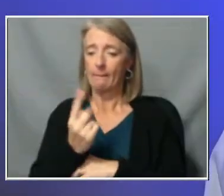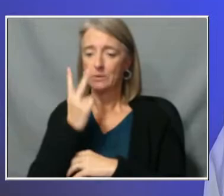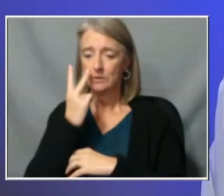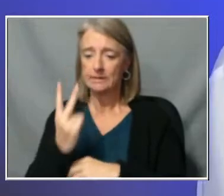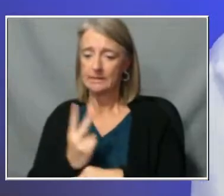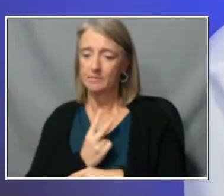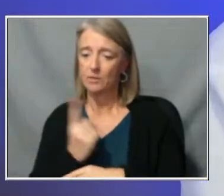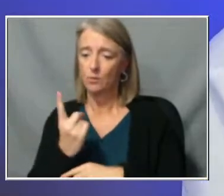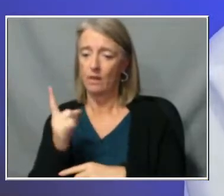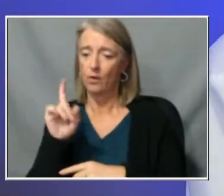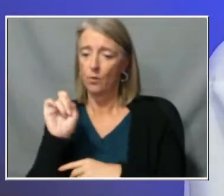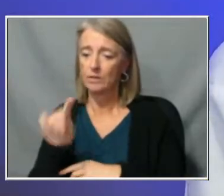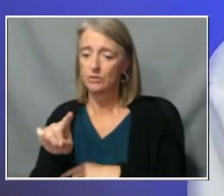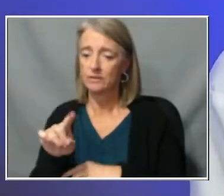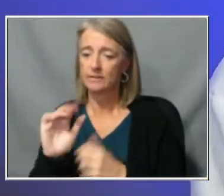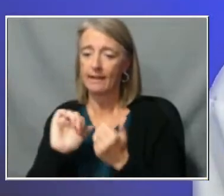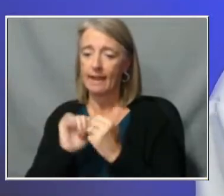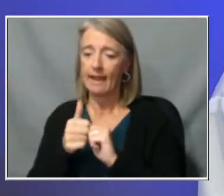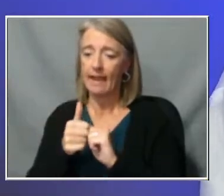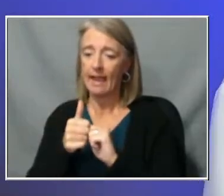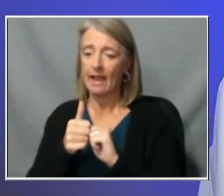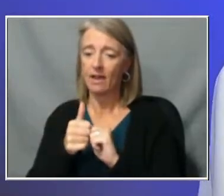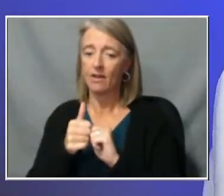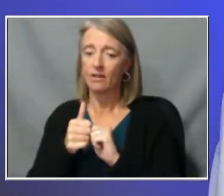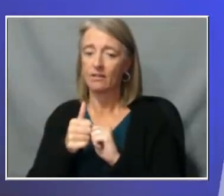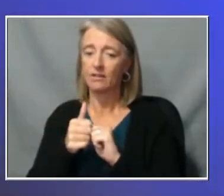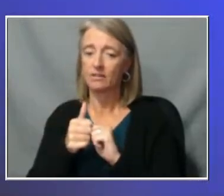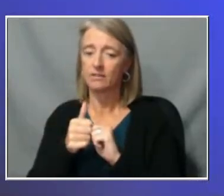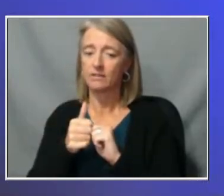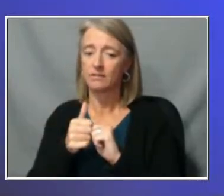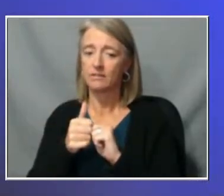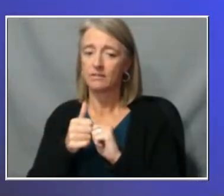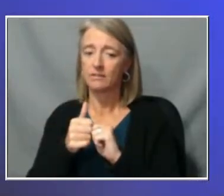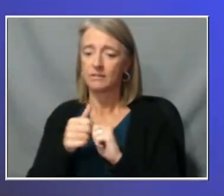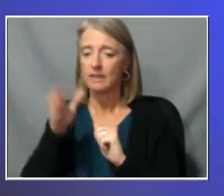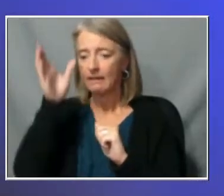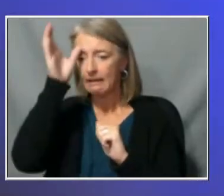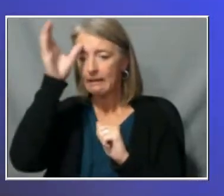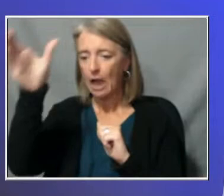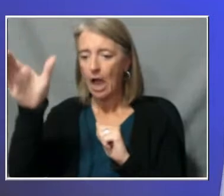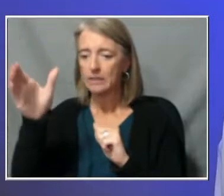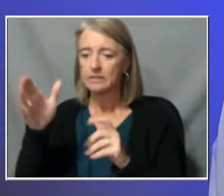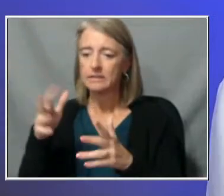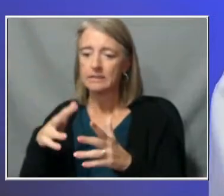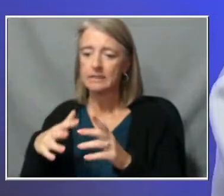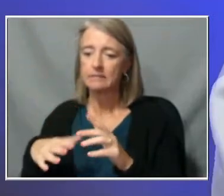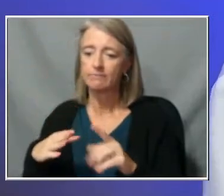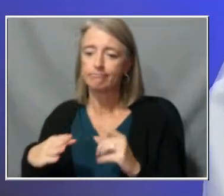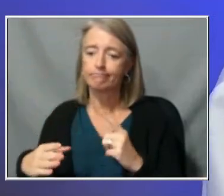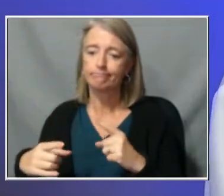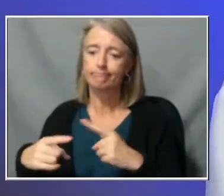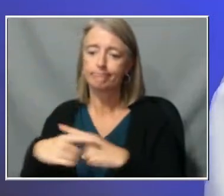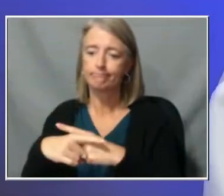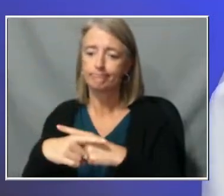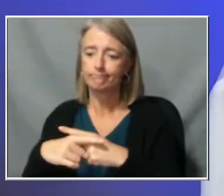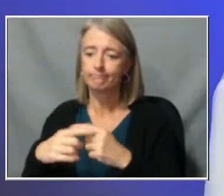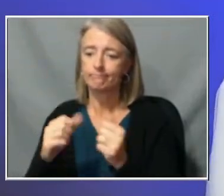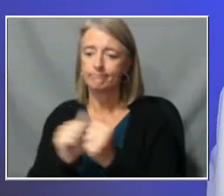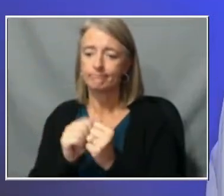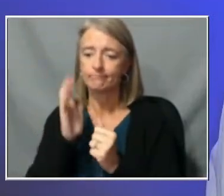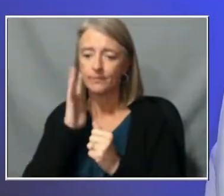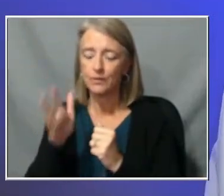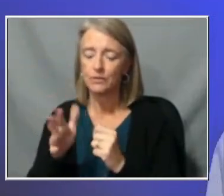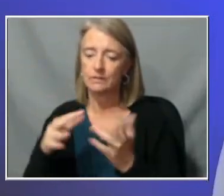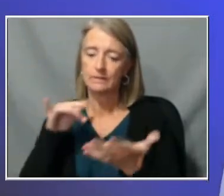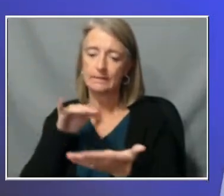questions is, how can I forestall, let's say, cognitive deficits or impairment in the future? And we talk about, there are studies